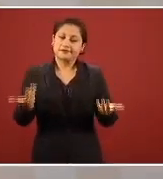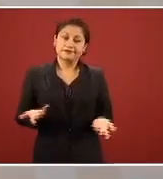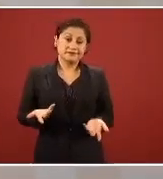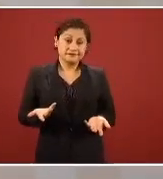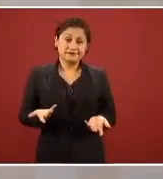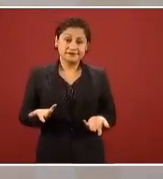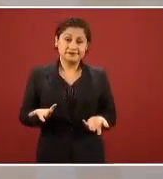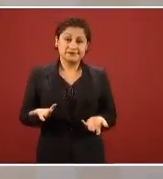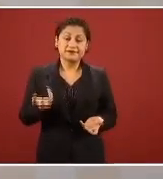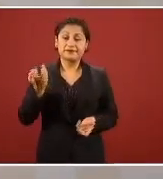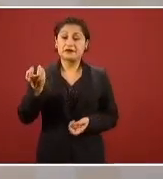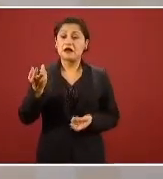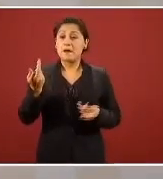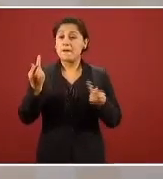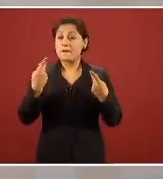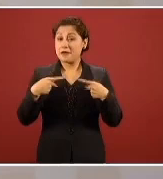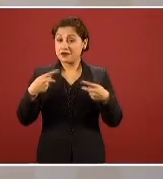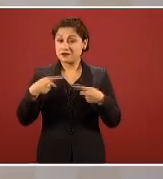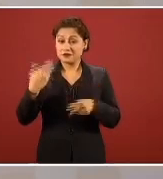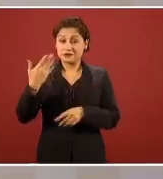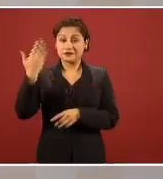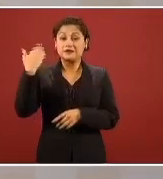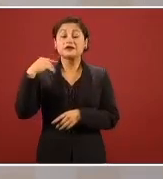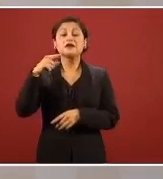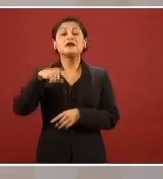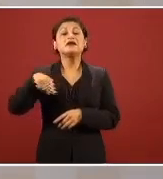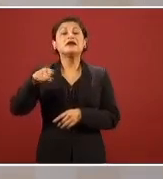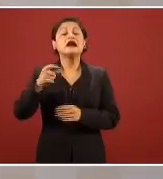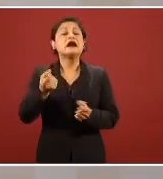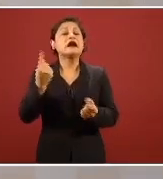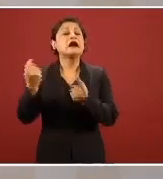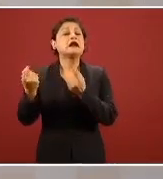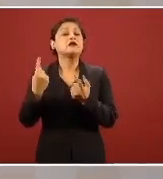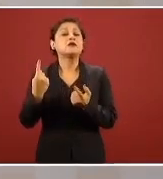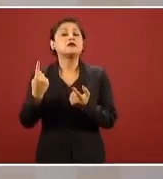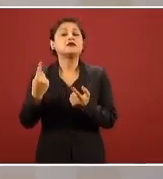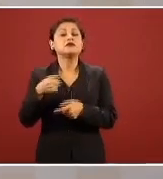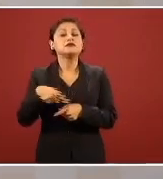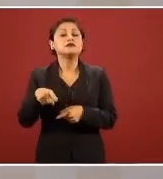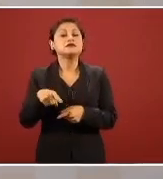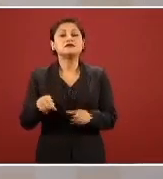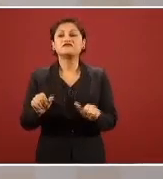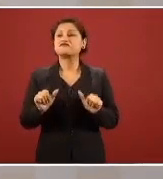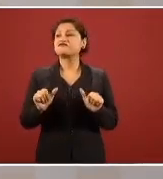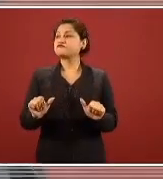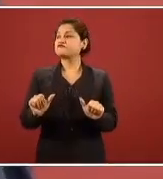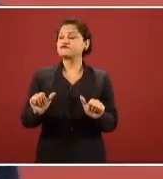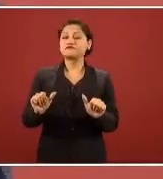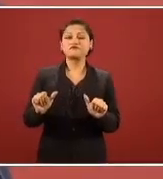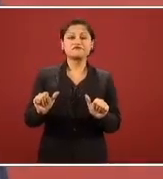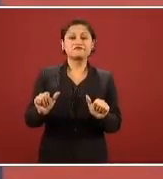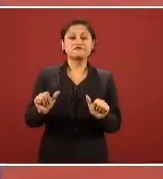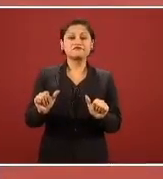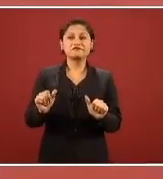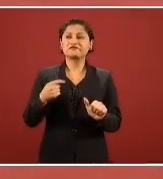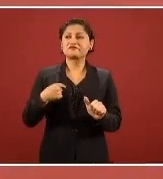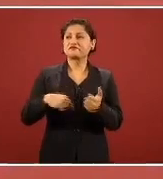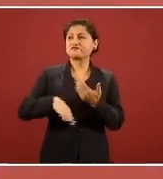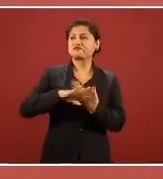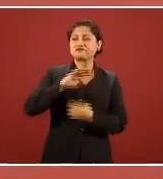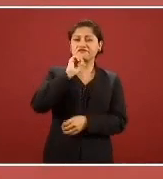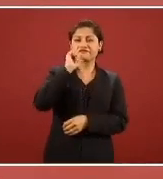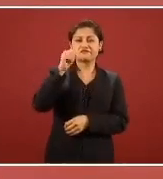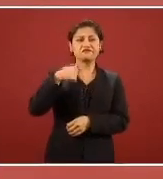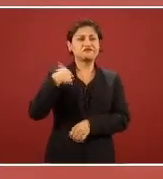privilegios. With privileges. Con impunidad. With impunity. No se podía tocar. You couldn't even touch.